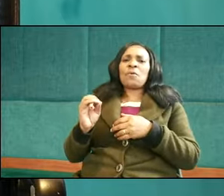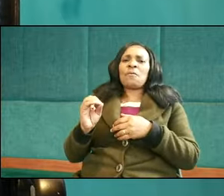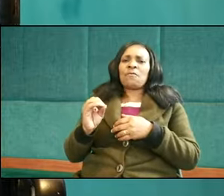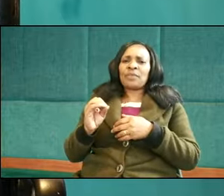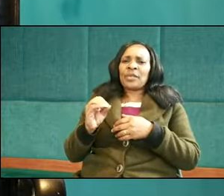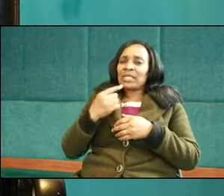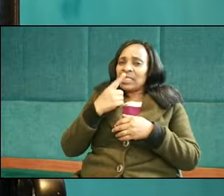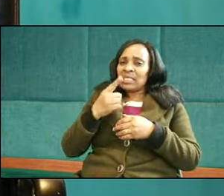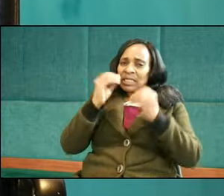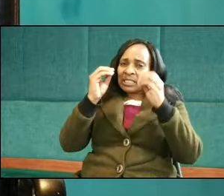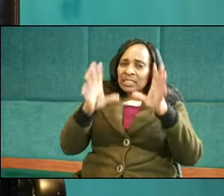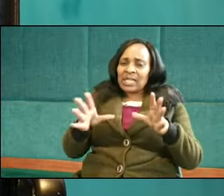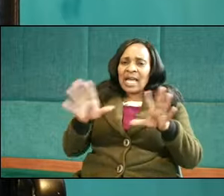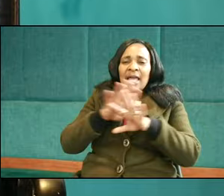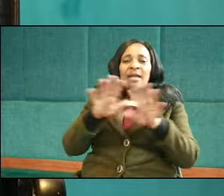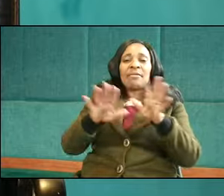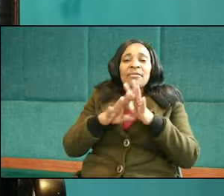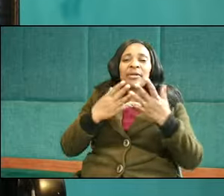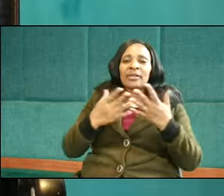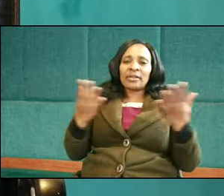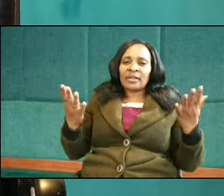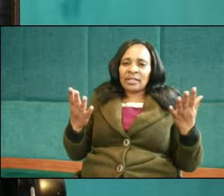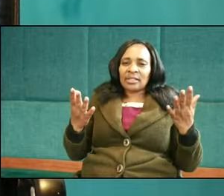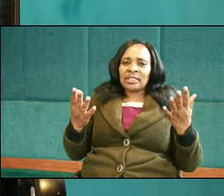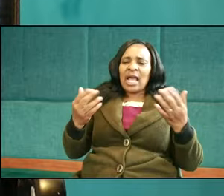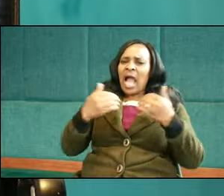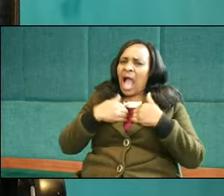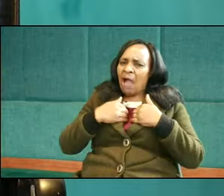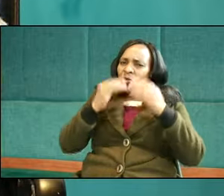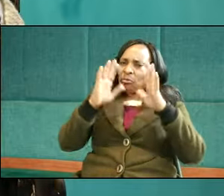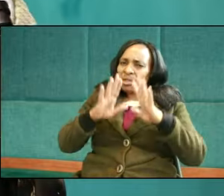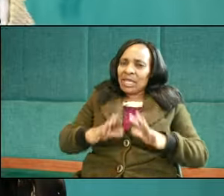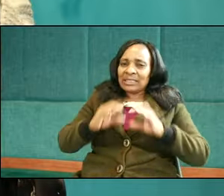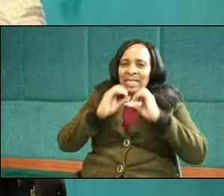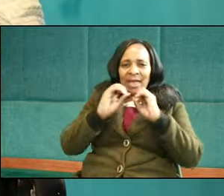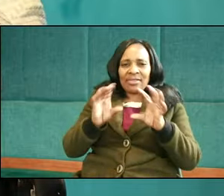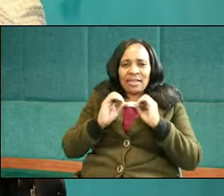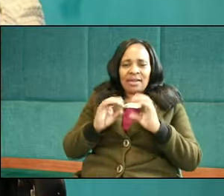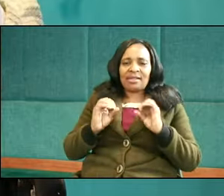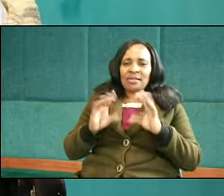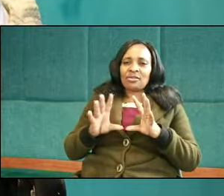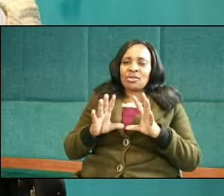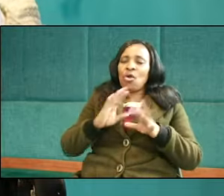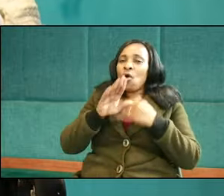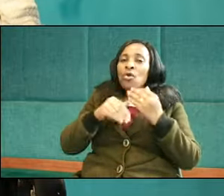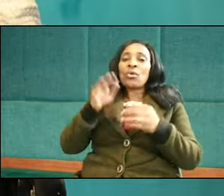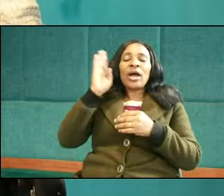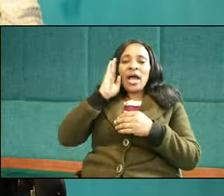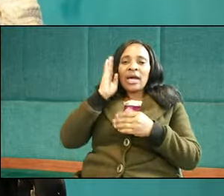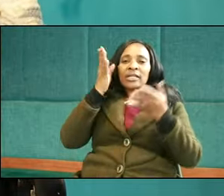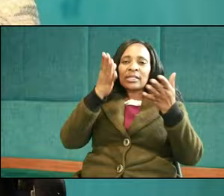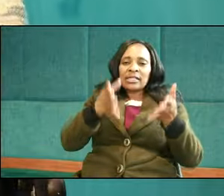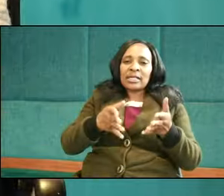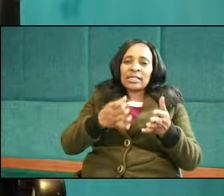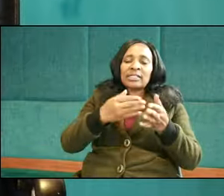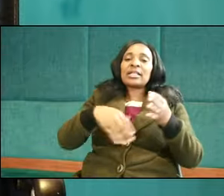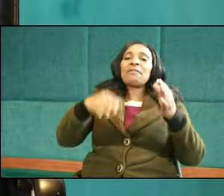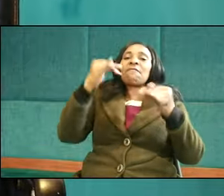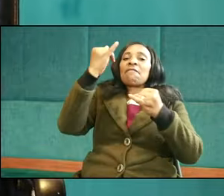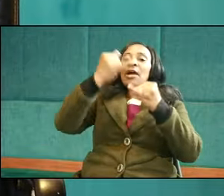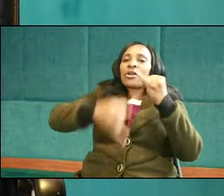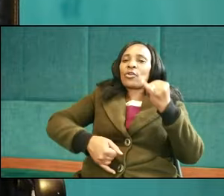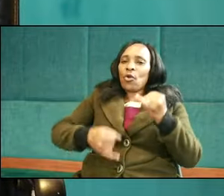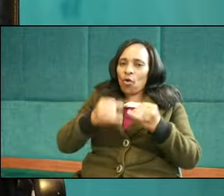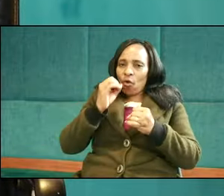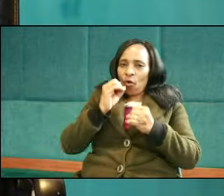the teacher. Everything is meaningless. Now, all that has been heard, here is the conclusion of the